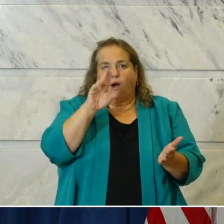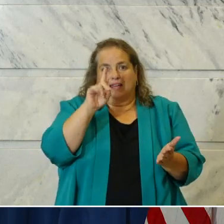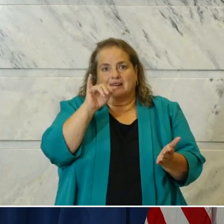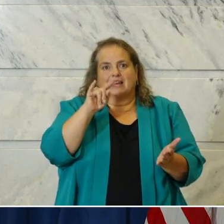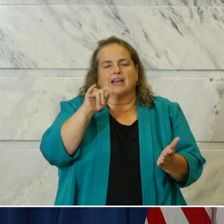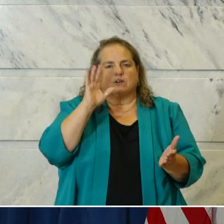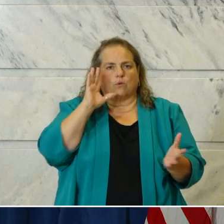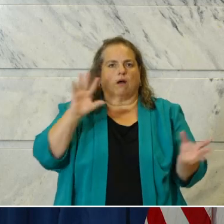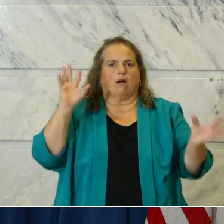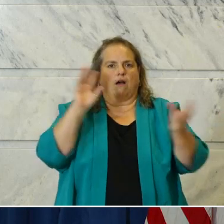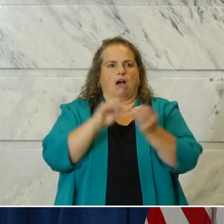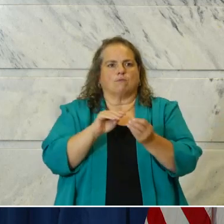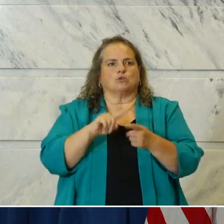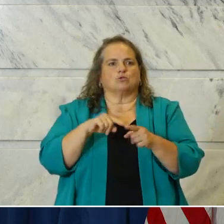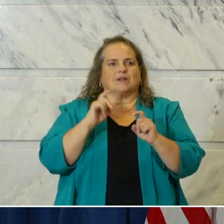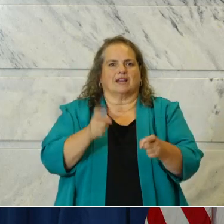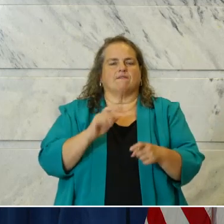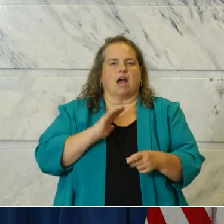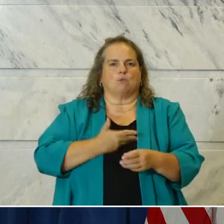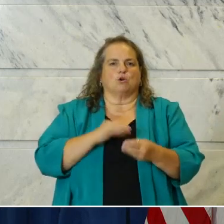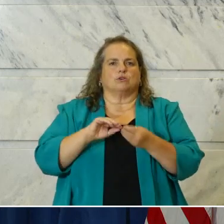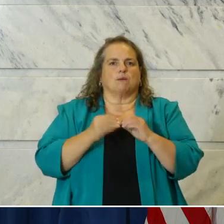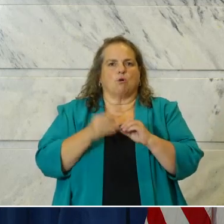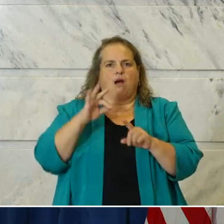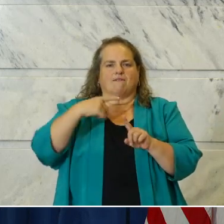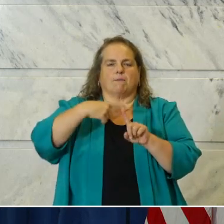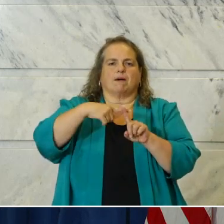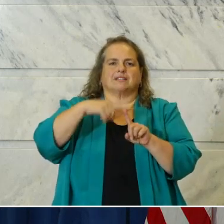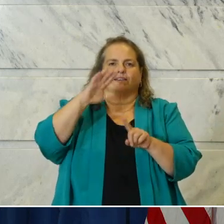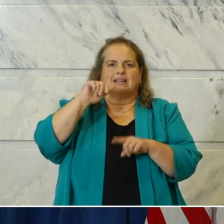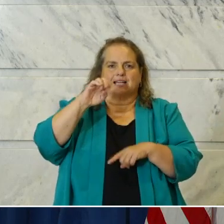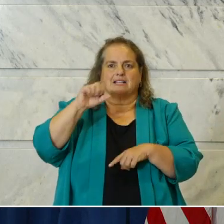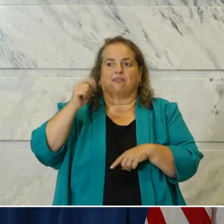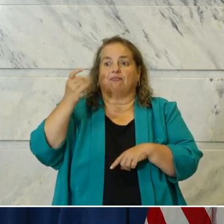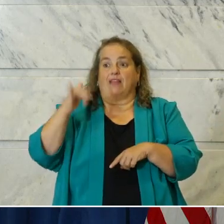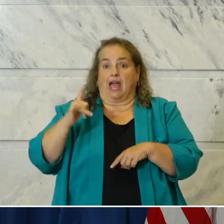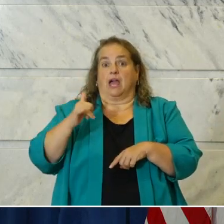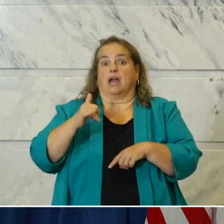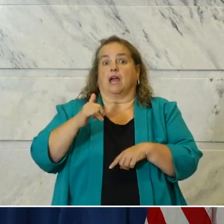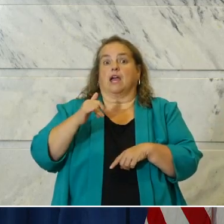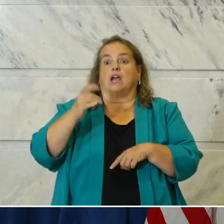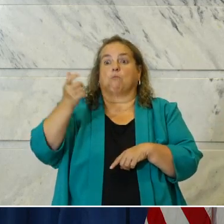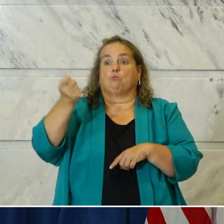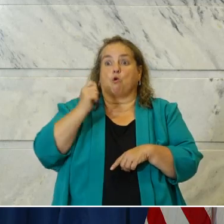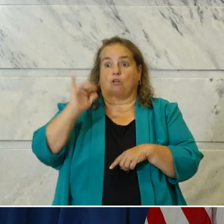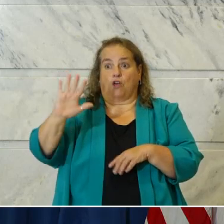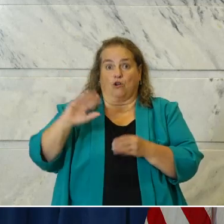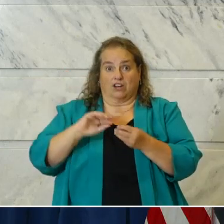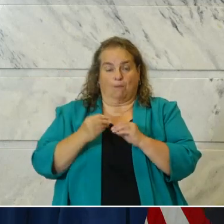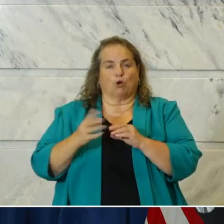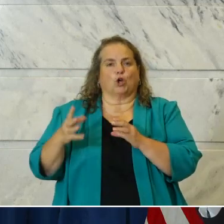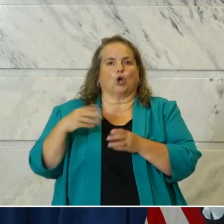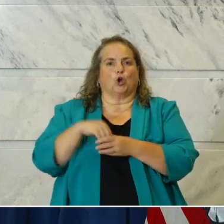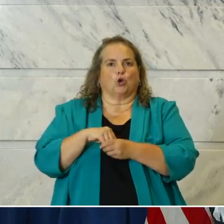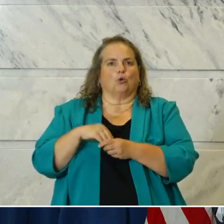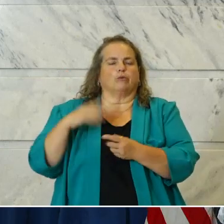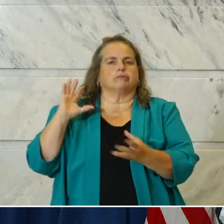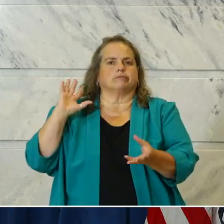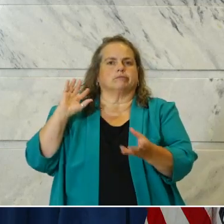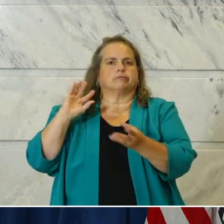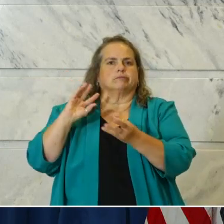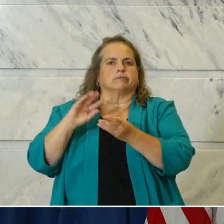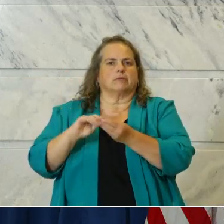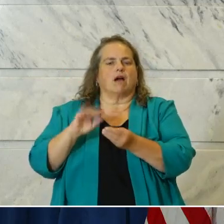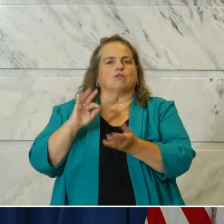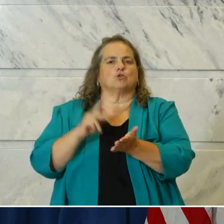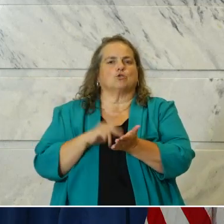numerator, the number of positive cases. So they pull a number that would include over time a significant number